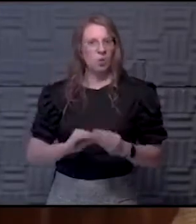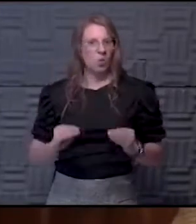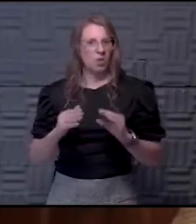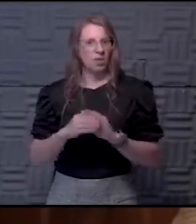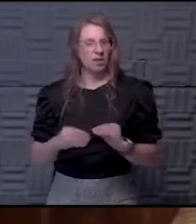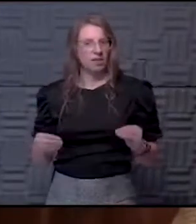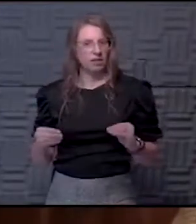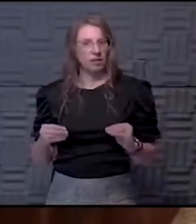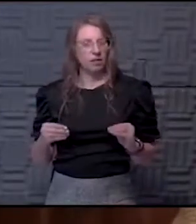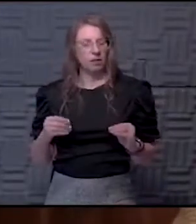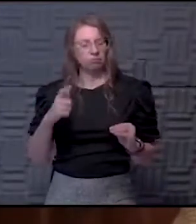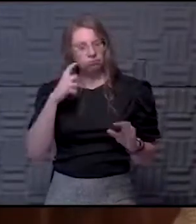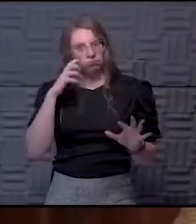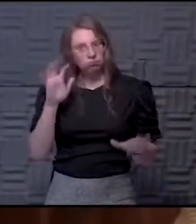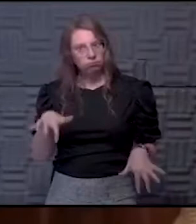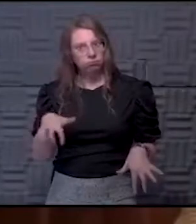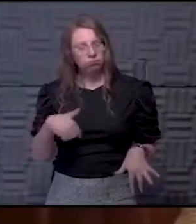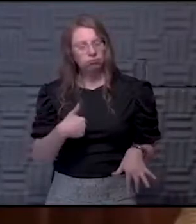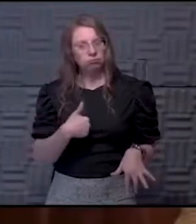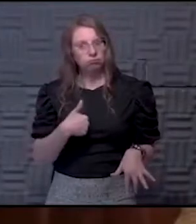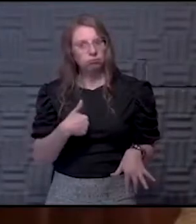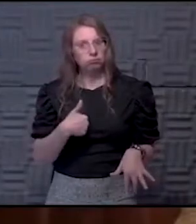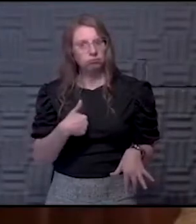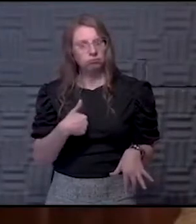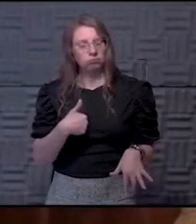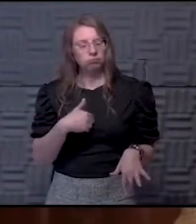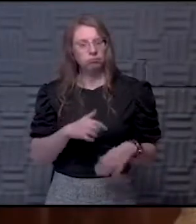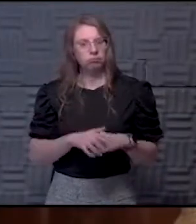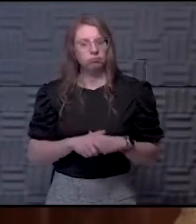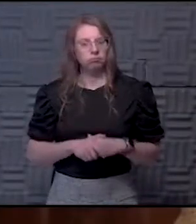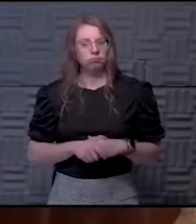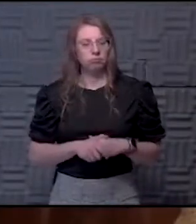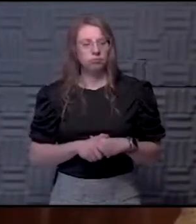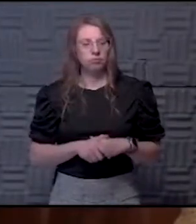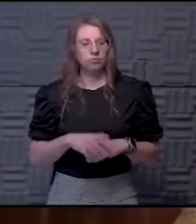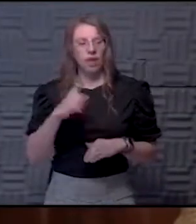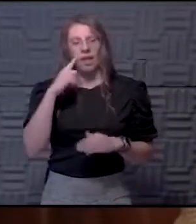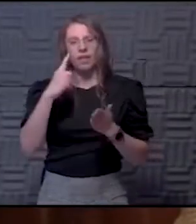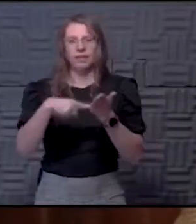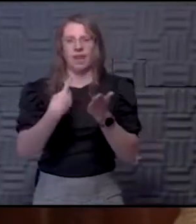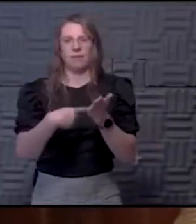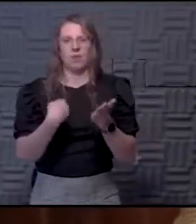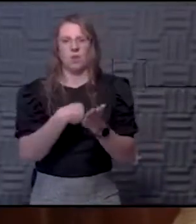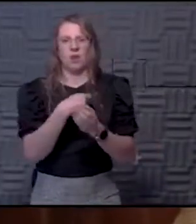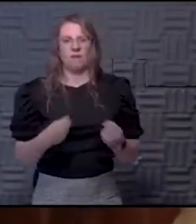that stunned me, I have to say. I think sometimes we're